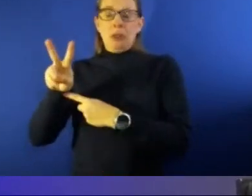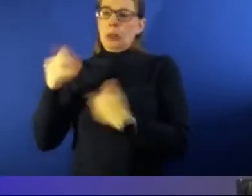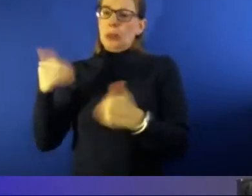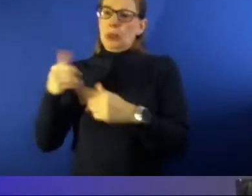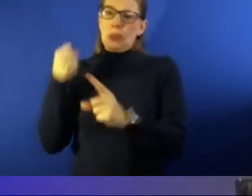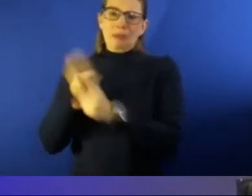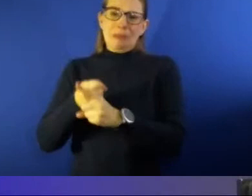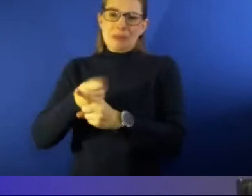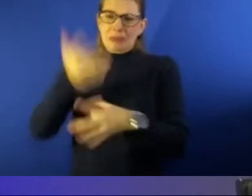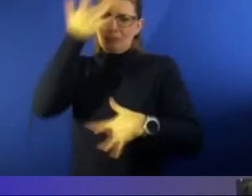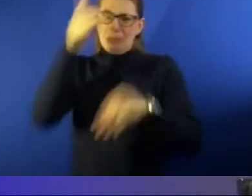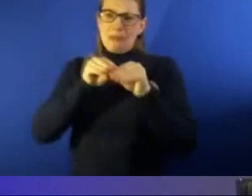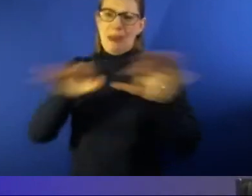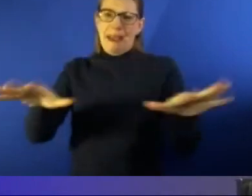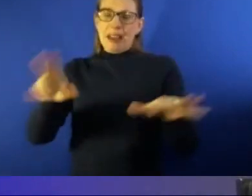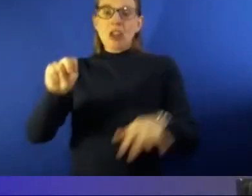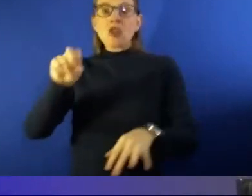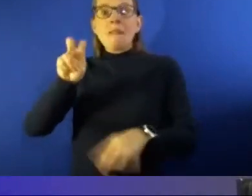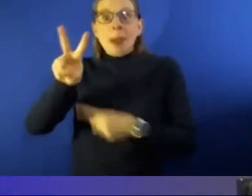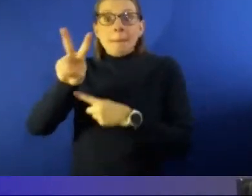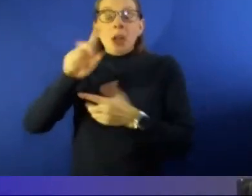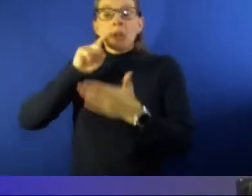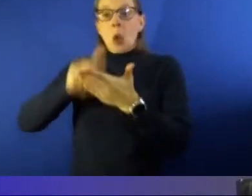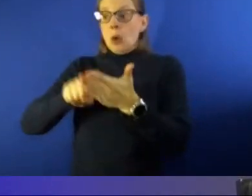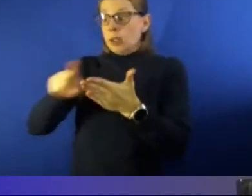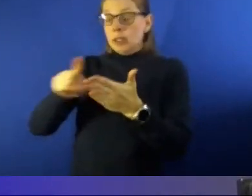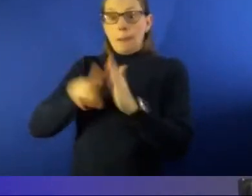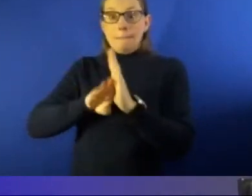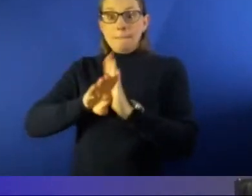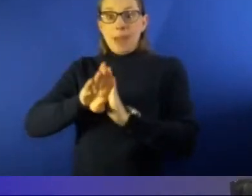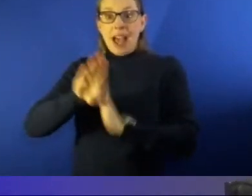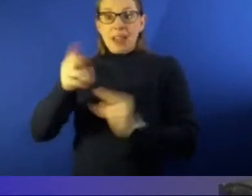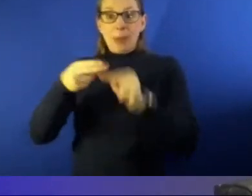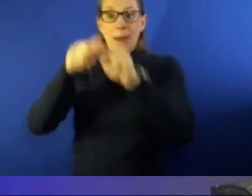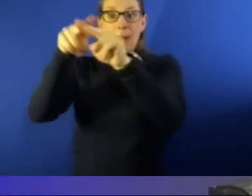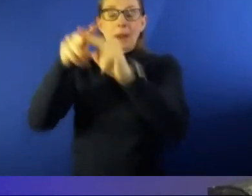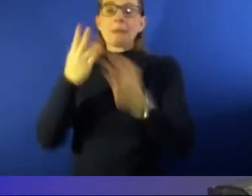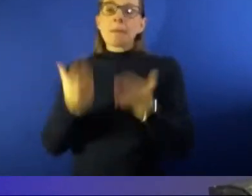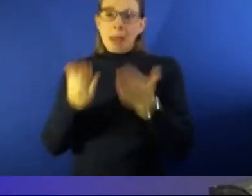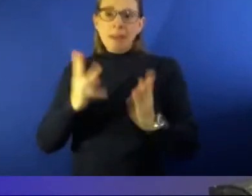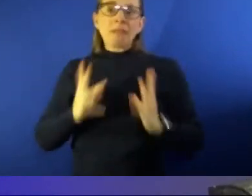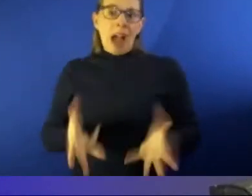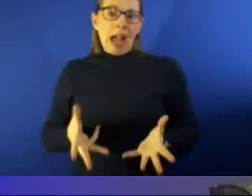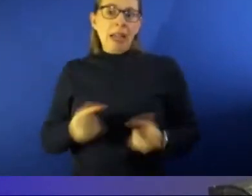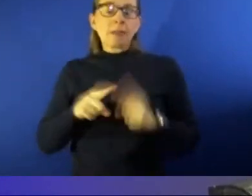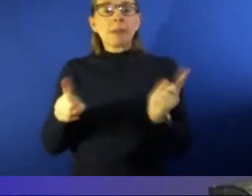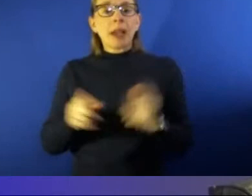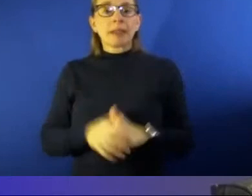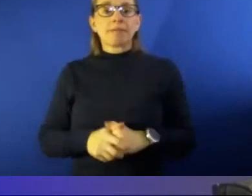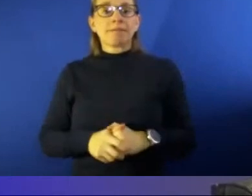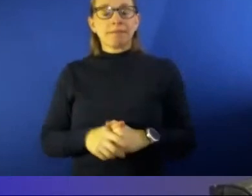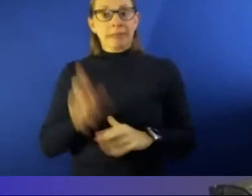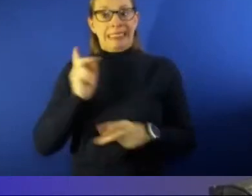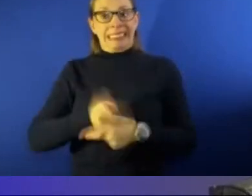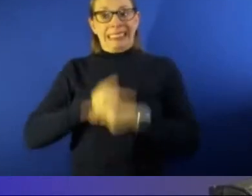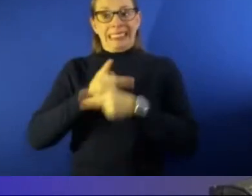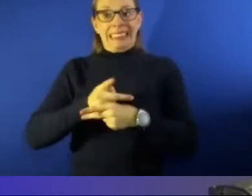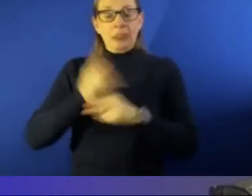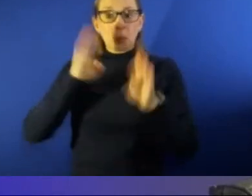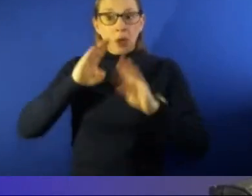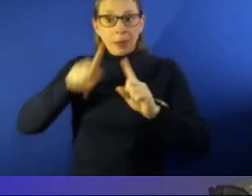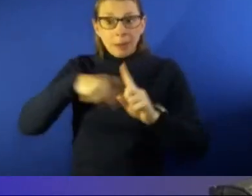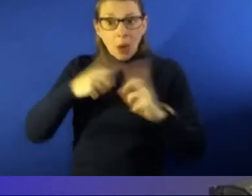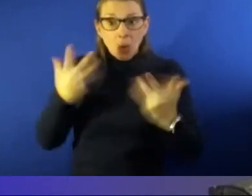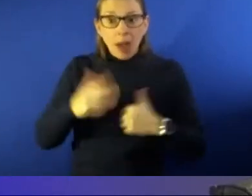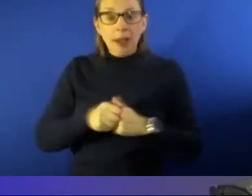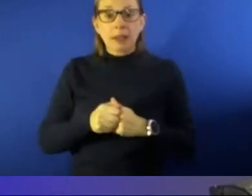through November and not see that similar spike, we may be in the clear. But what I'm cautious about is that there are pockets